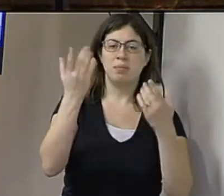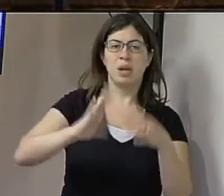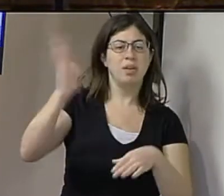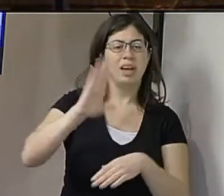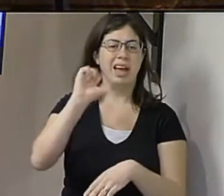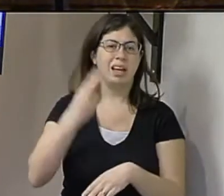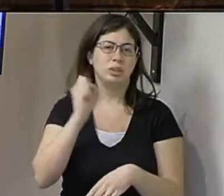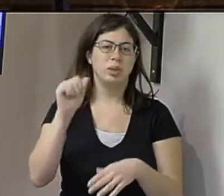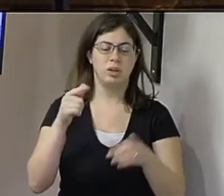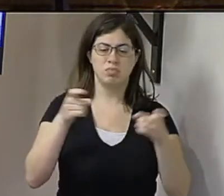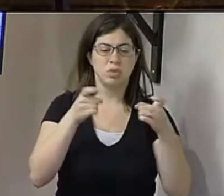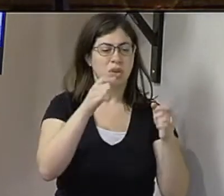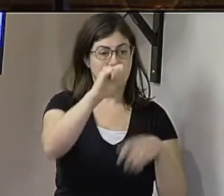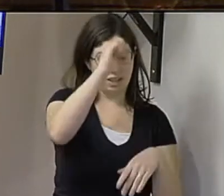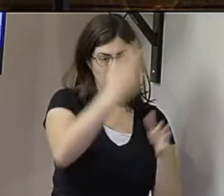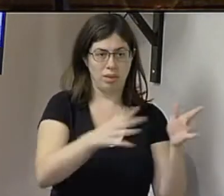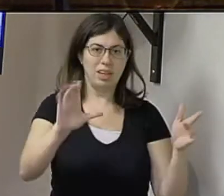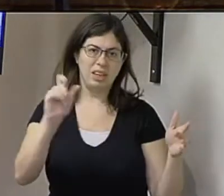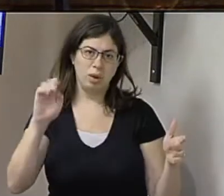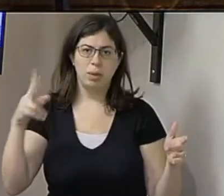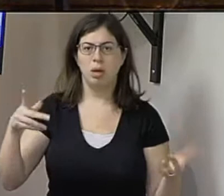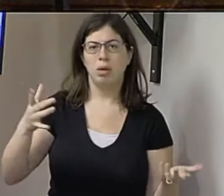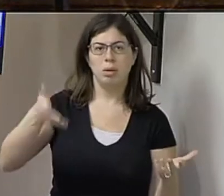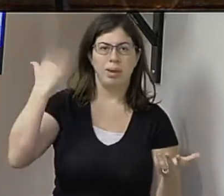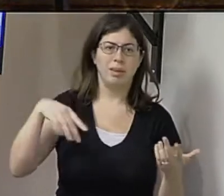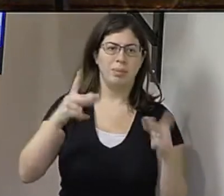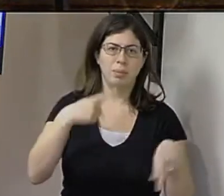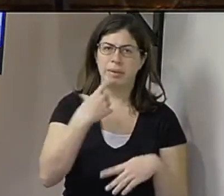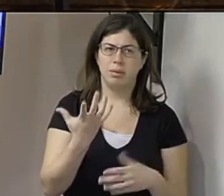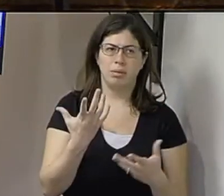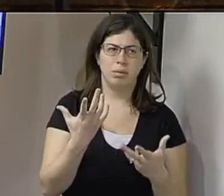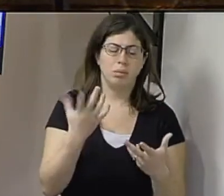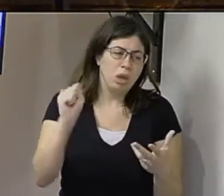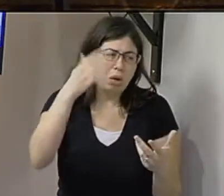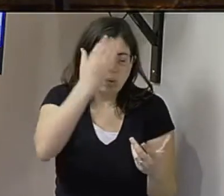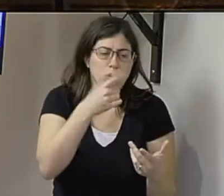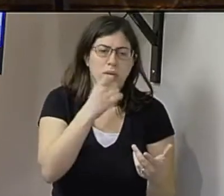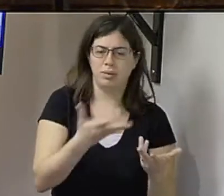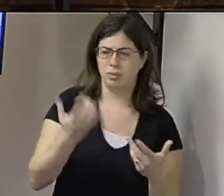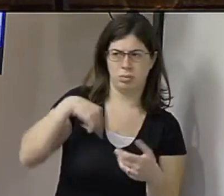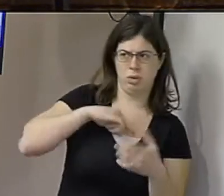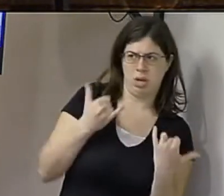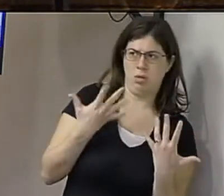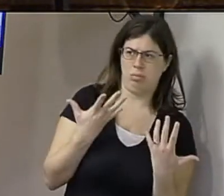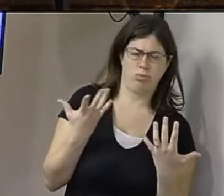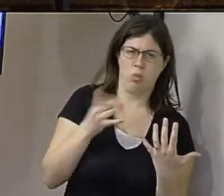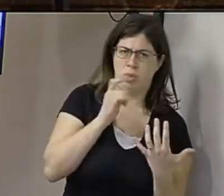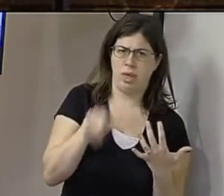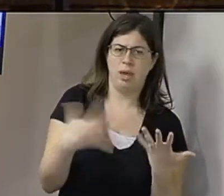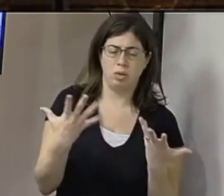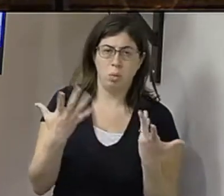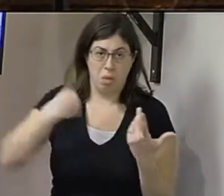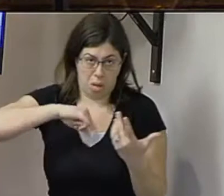Ahasuerus who reigned from India to Ethiopia, which back then everybody would have said, oh yeah, and to us we're like, which guy? But so just to catch us up a little bit on the background, because